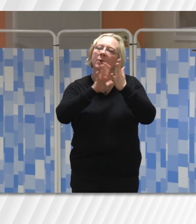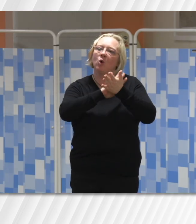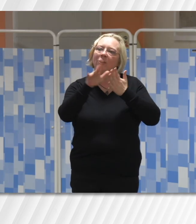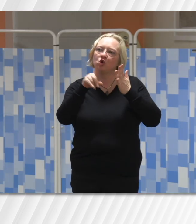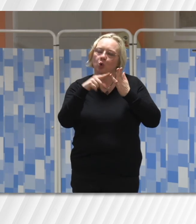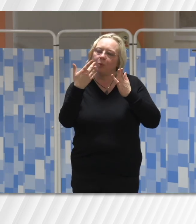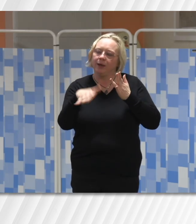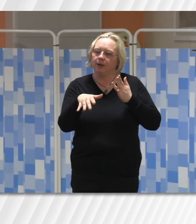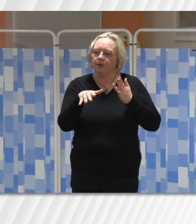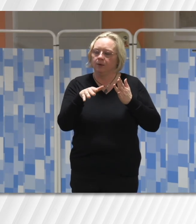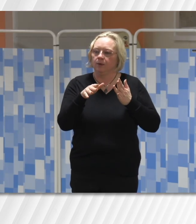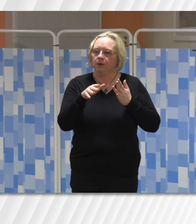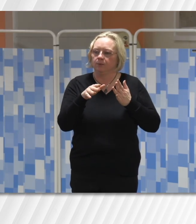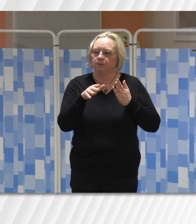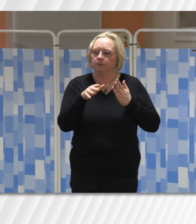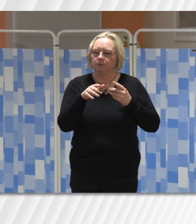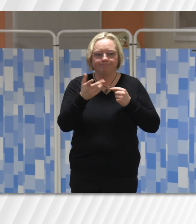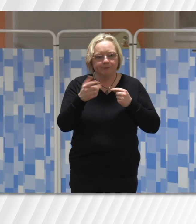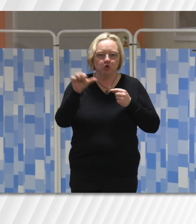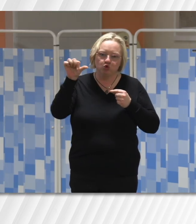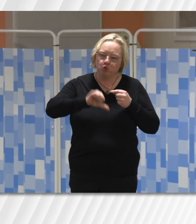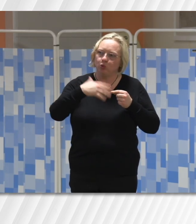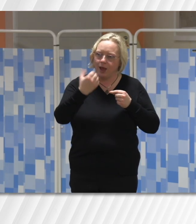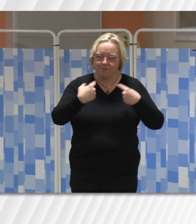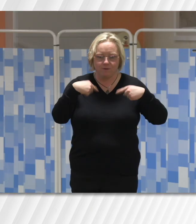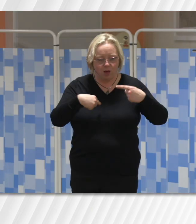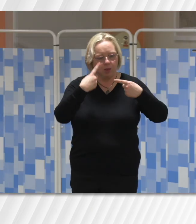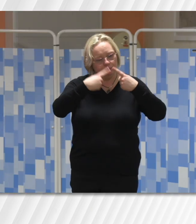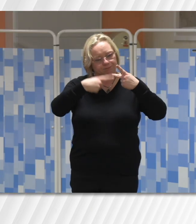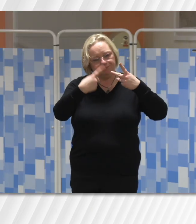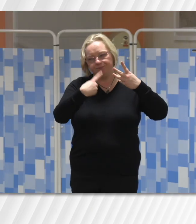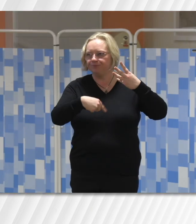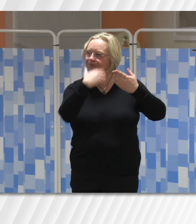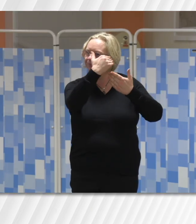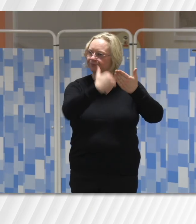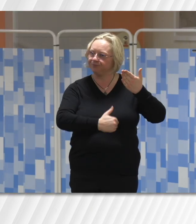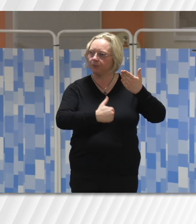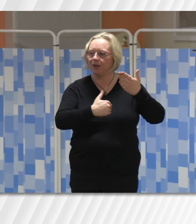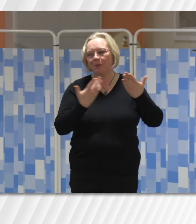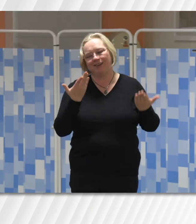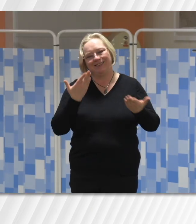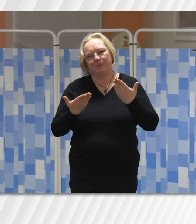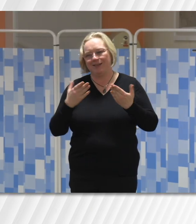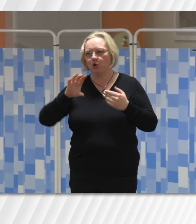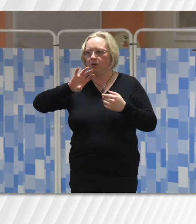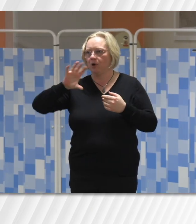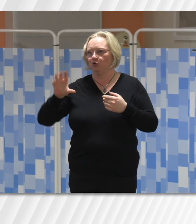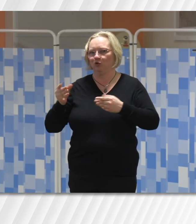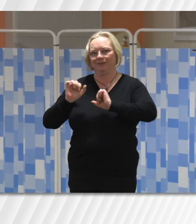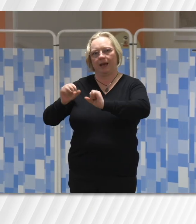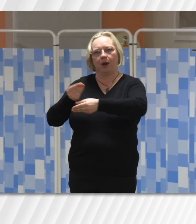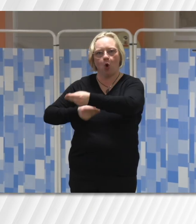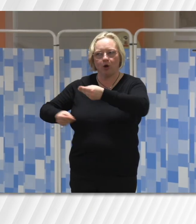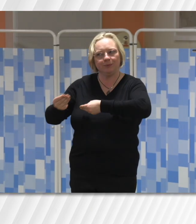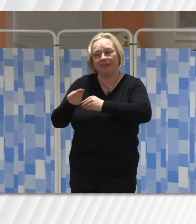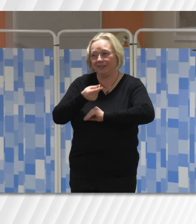done a thing about what should be available for people with Parkinson's, whatever the economy of the country, but it's had to keep it really